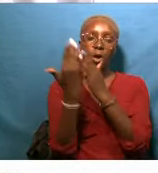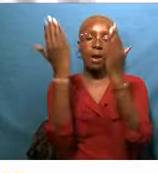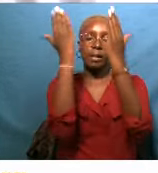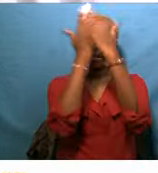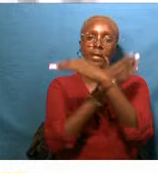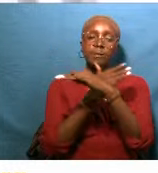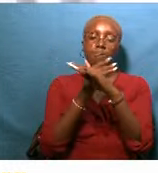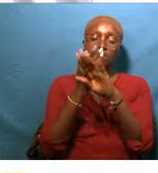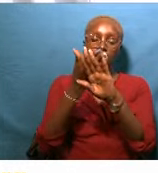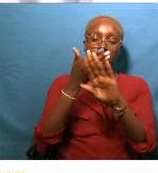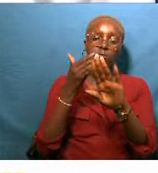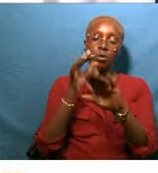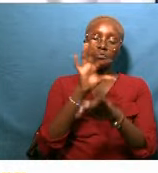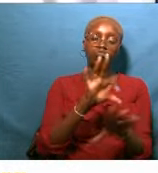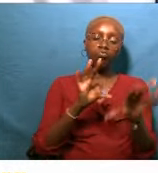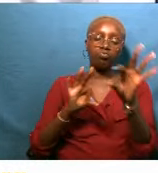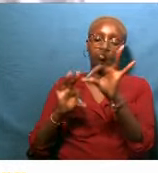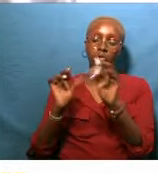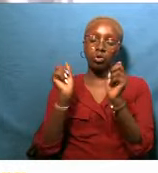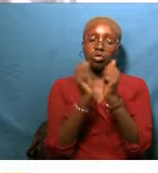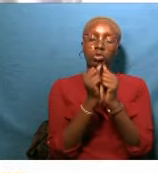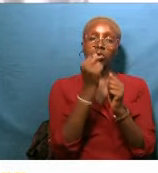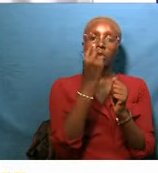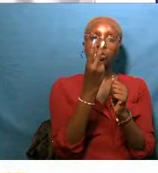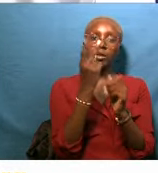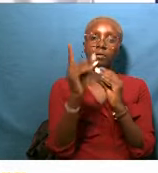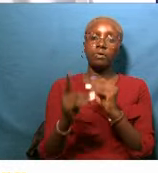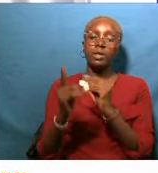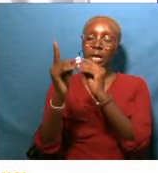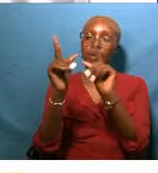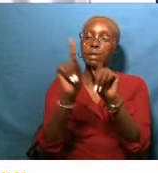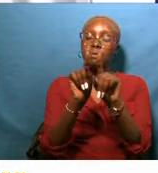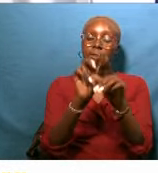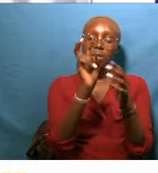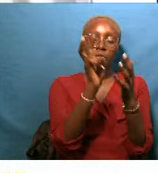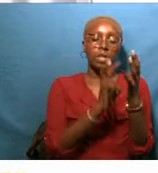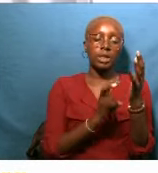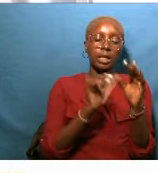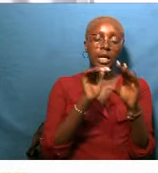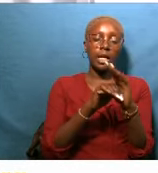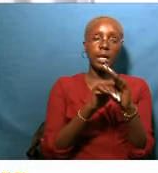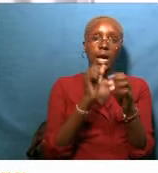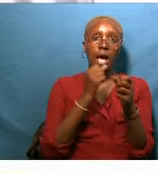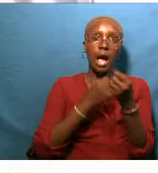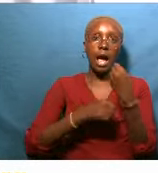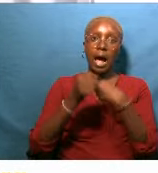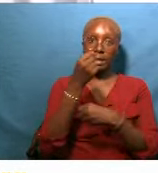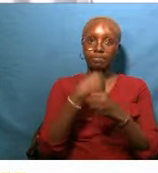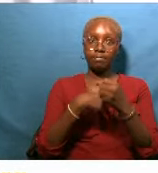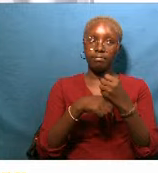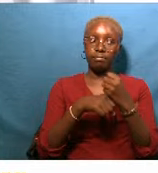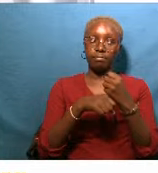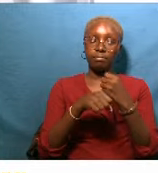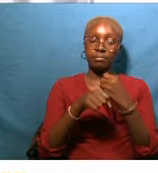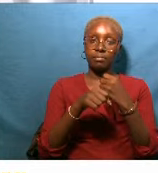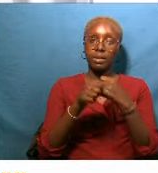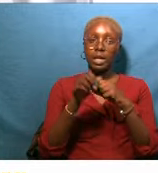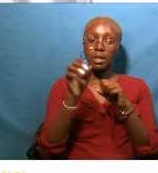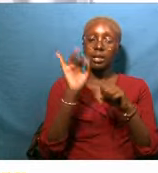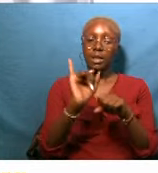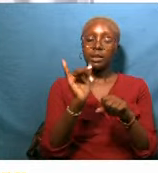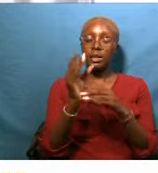the 12 apostles. It is also written in the Acts of the Apostles that the disciples were in Antioch fasting and